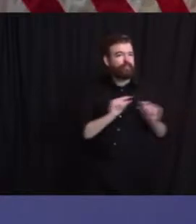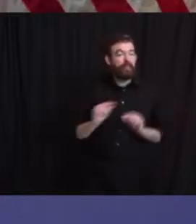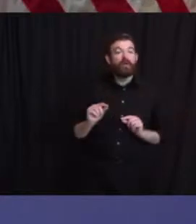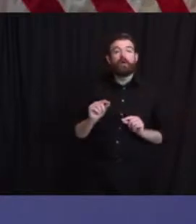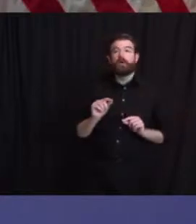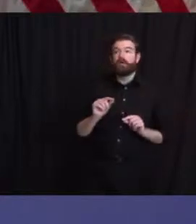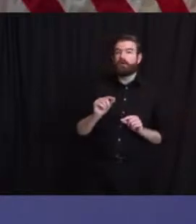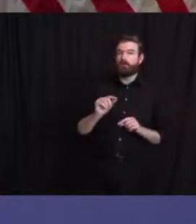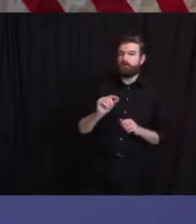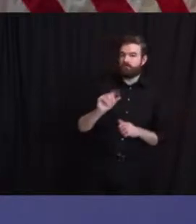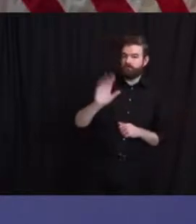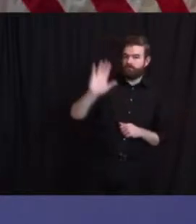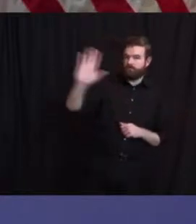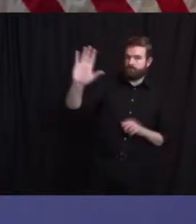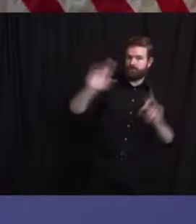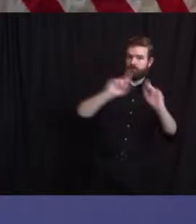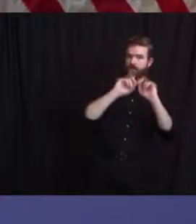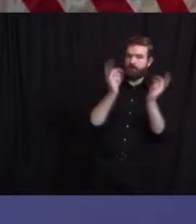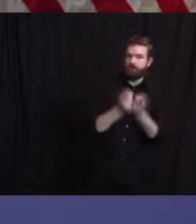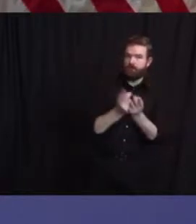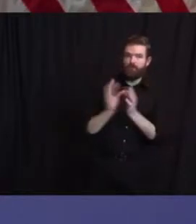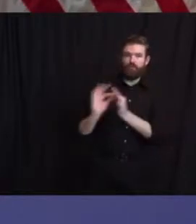pandemic?